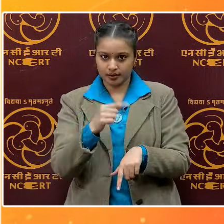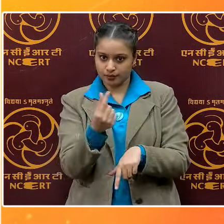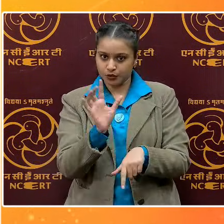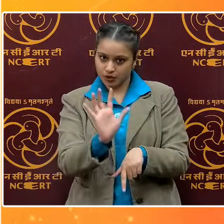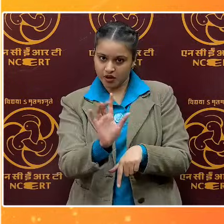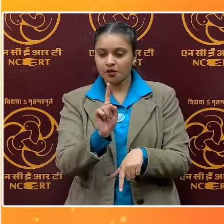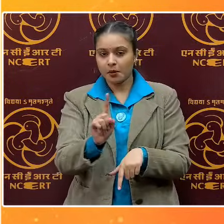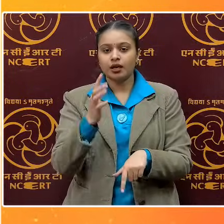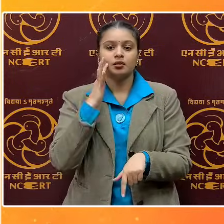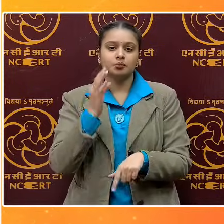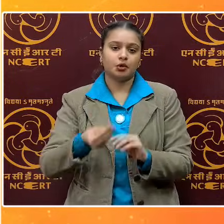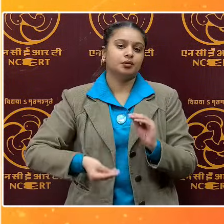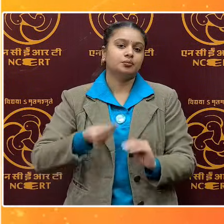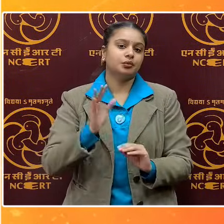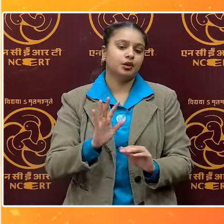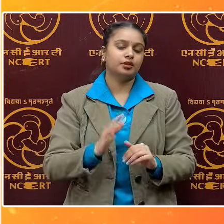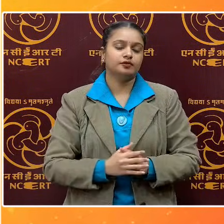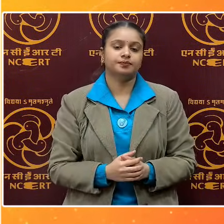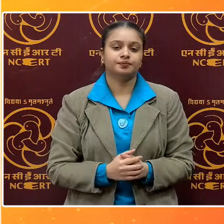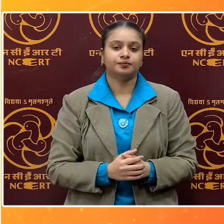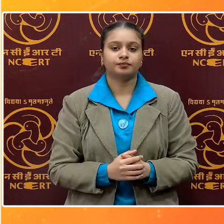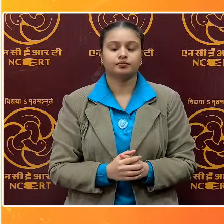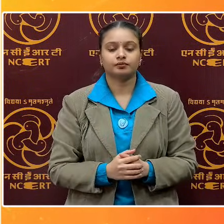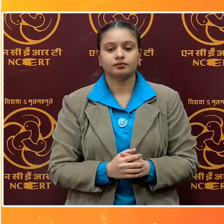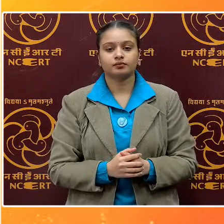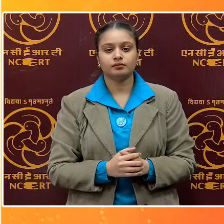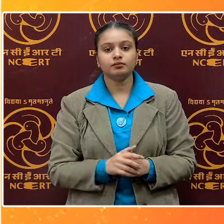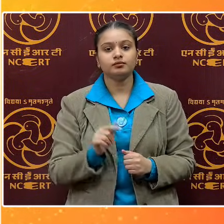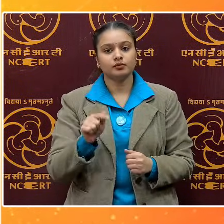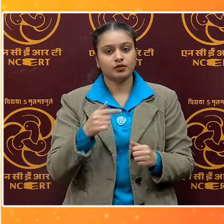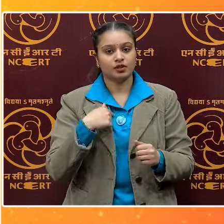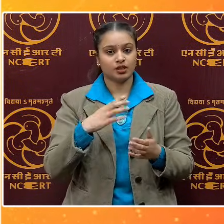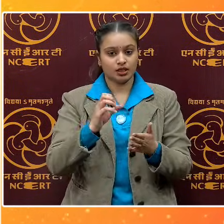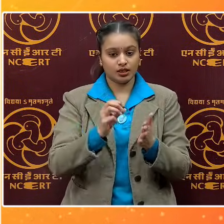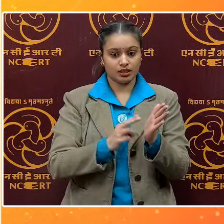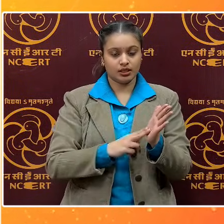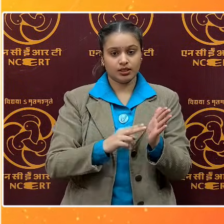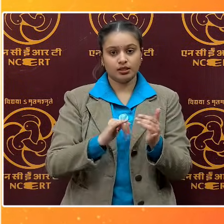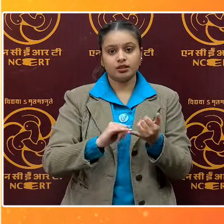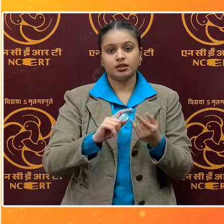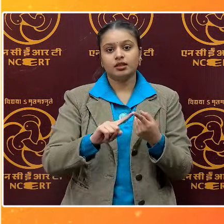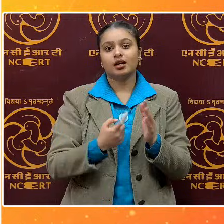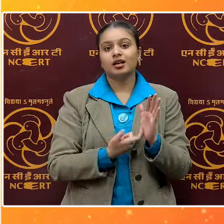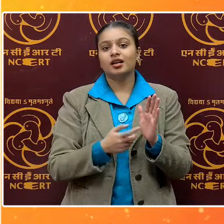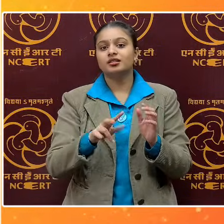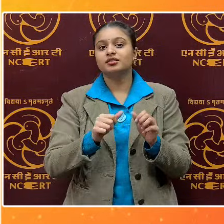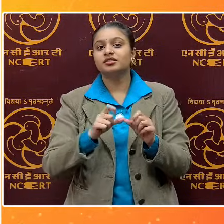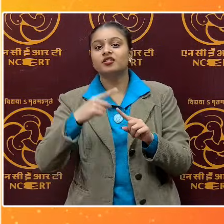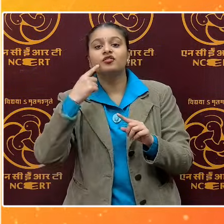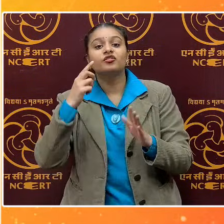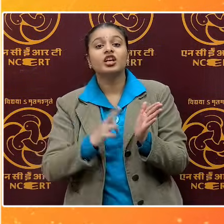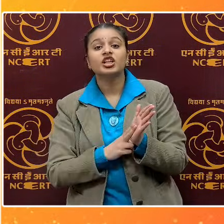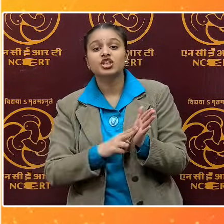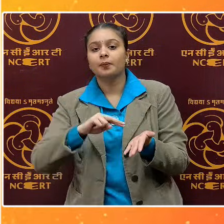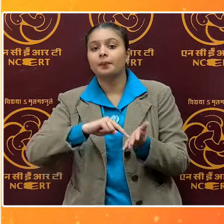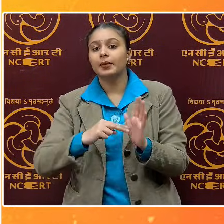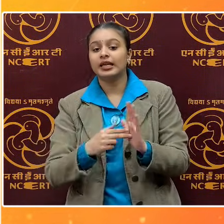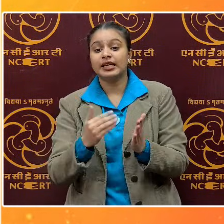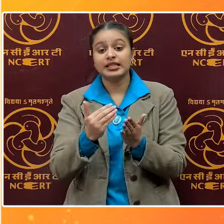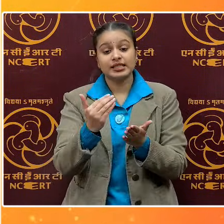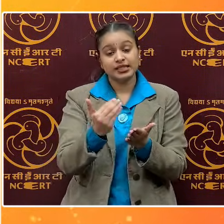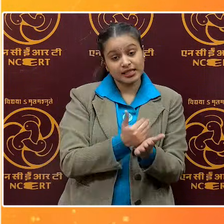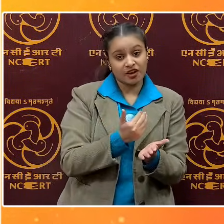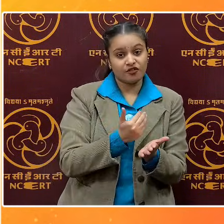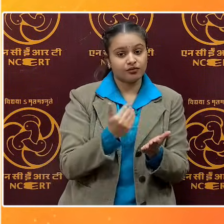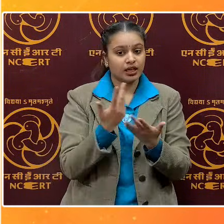has great importance. Great importance, all right. So these are conservation. Conservation means just to save, to keep